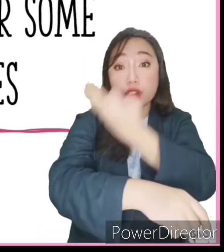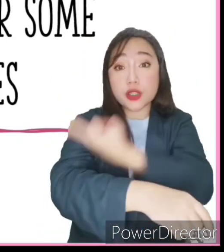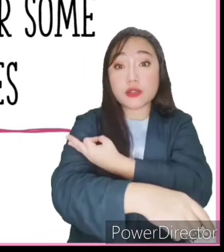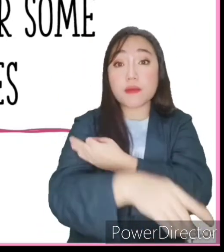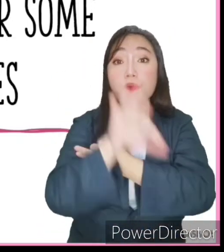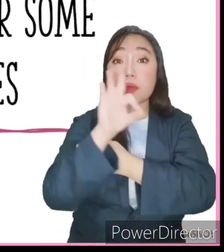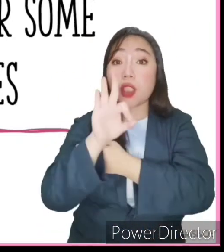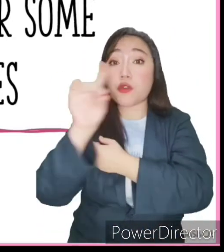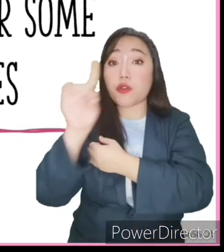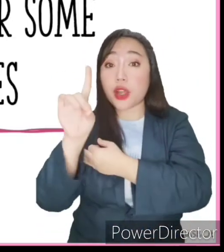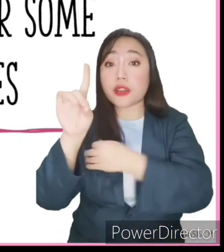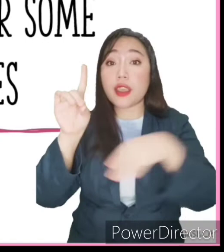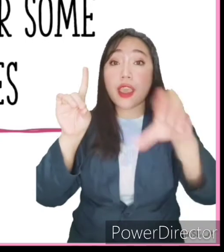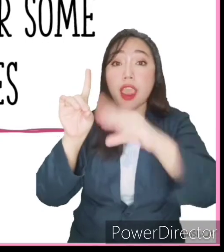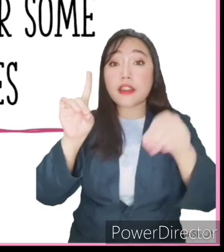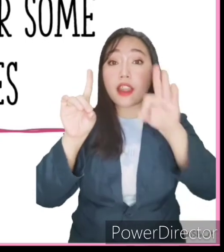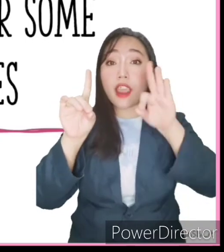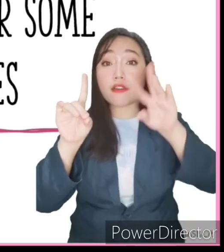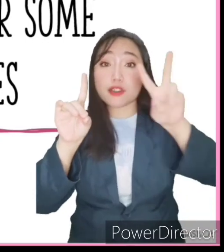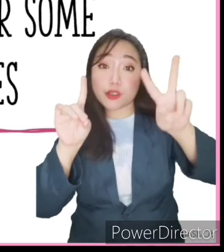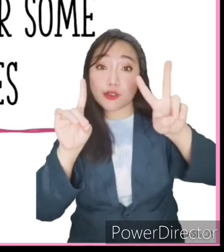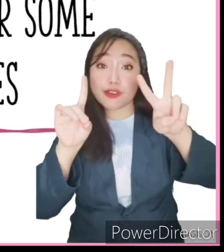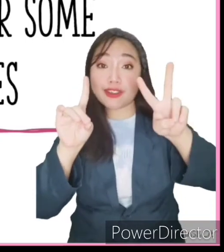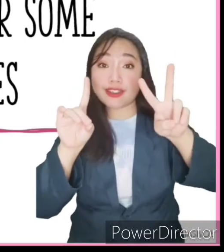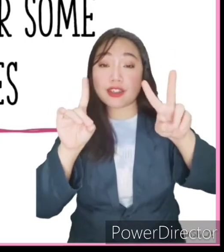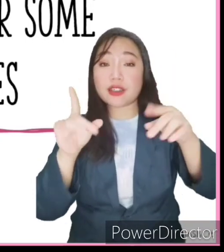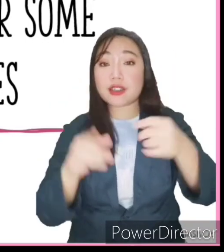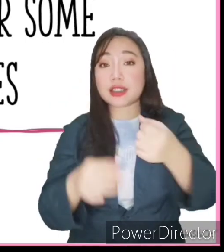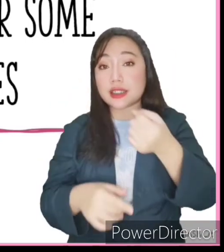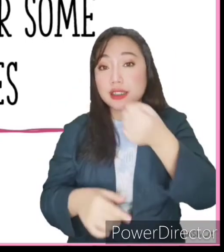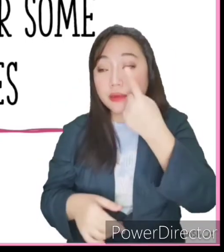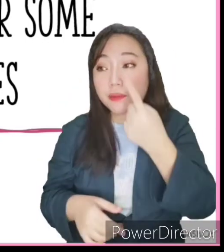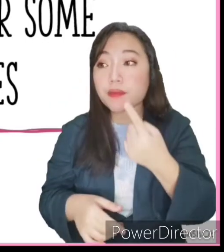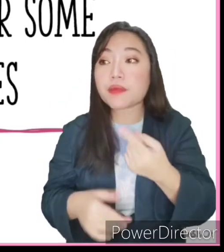two forces, F1 and F2.